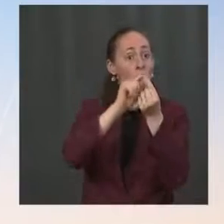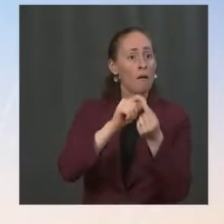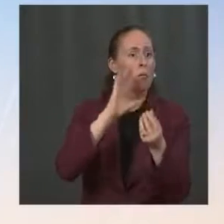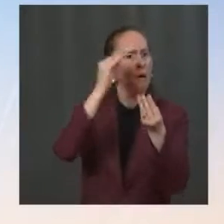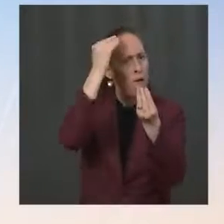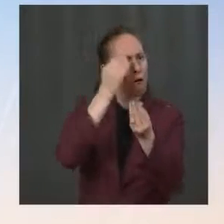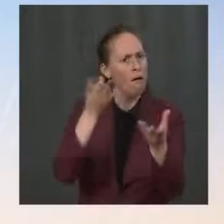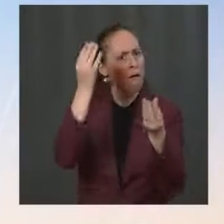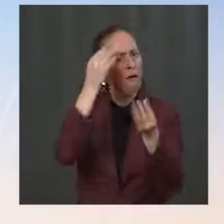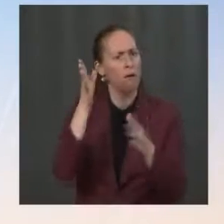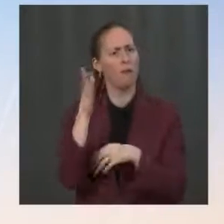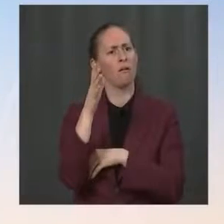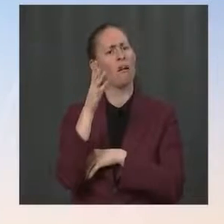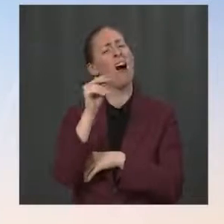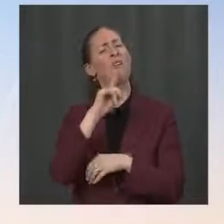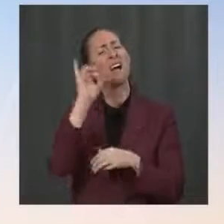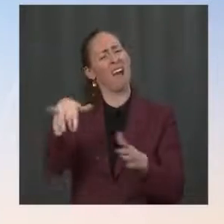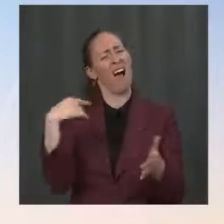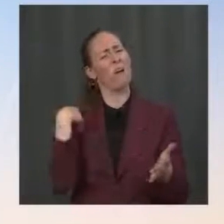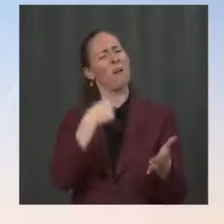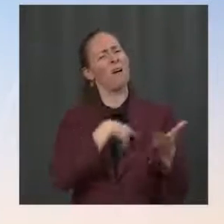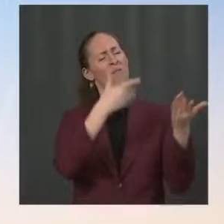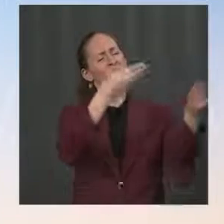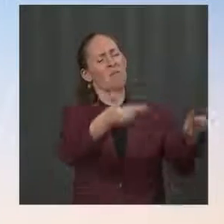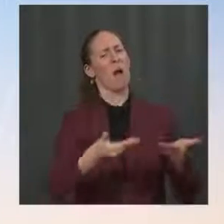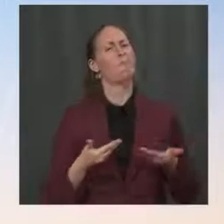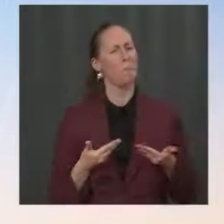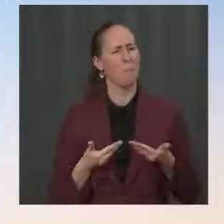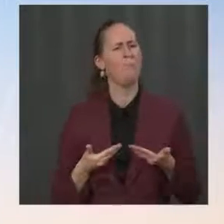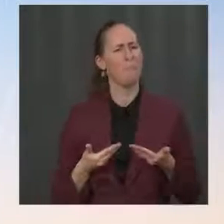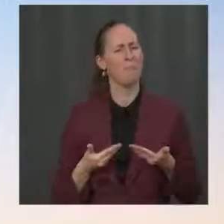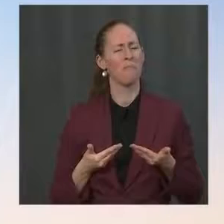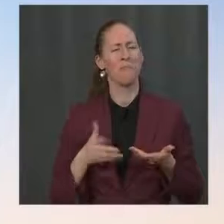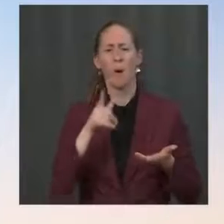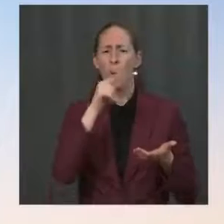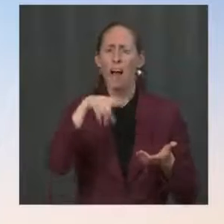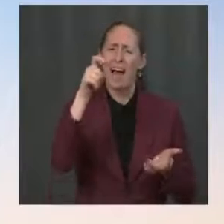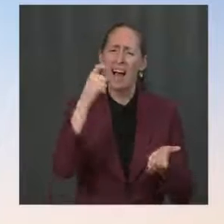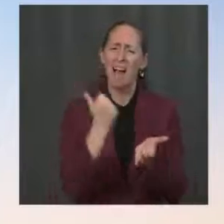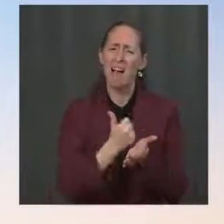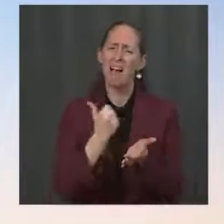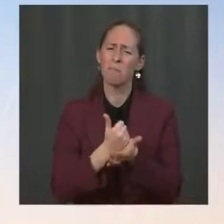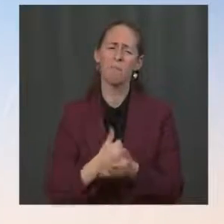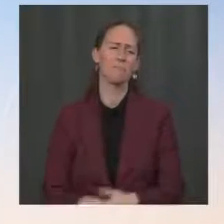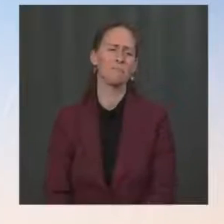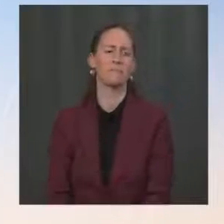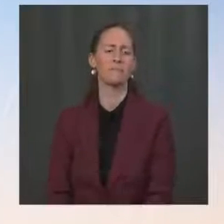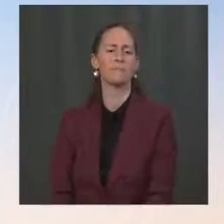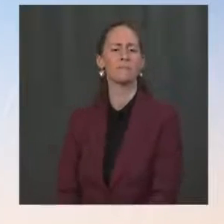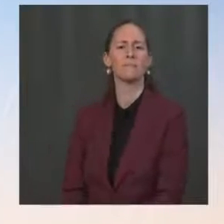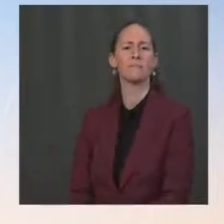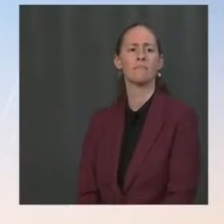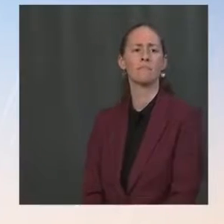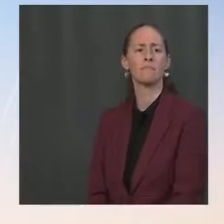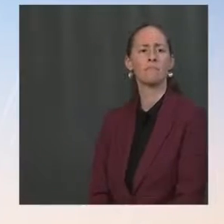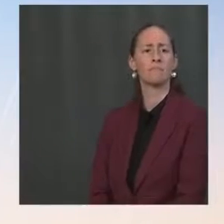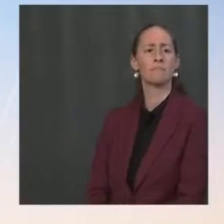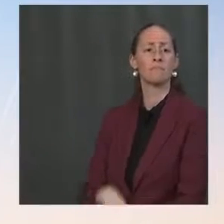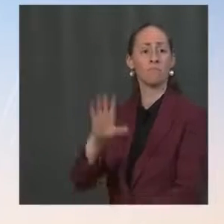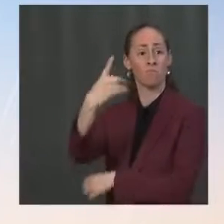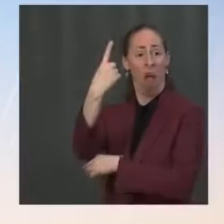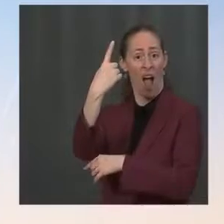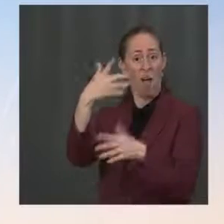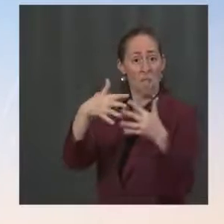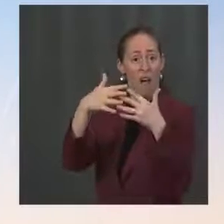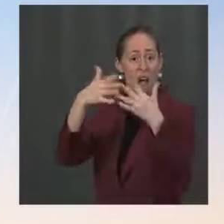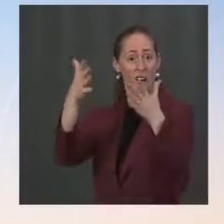of the fabric of the United States, and not back away from that. Go ahead. Thanks, Jen. There is an American that's been detained by the Taliban since last year.